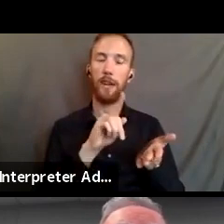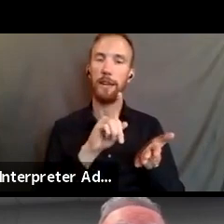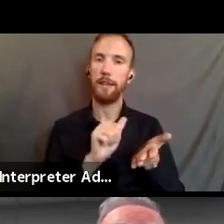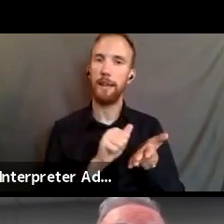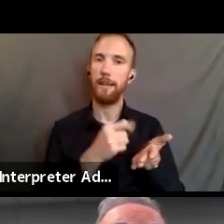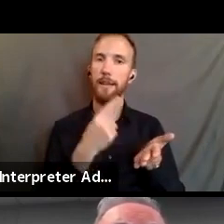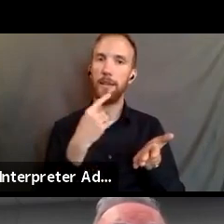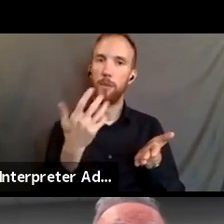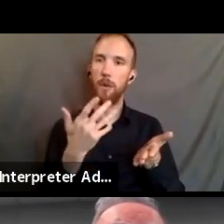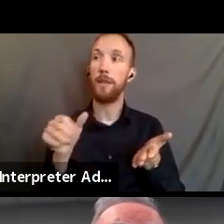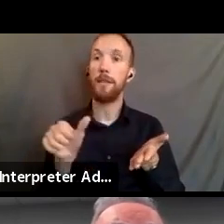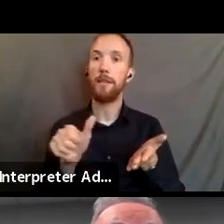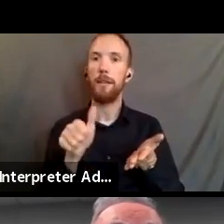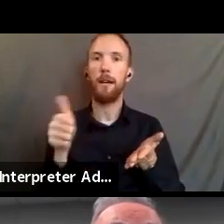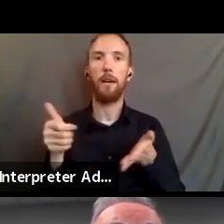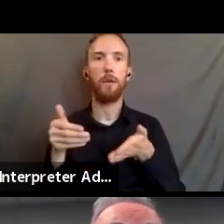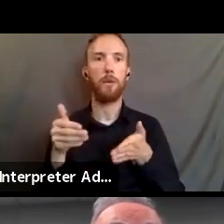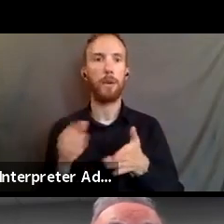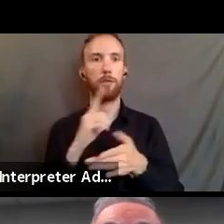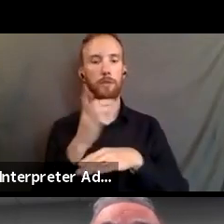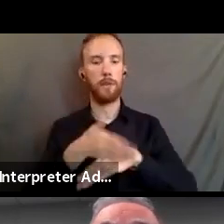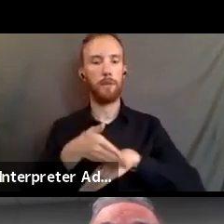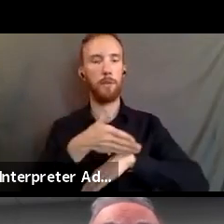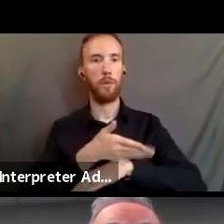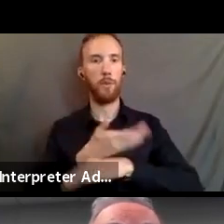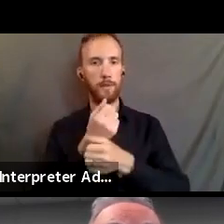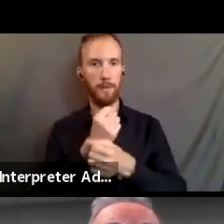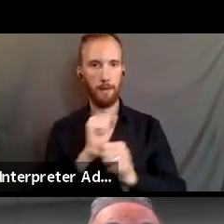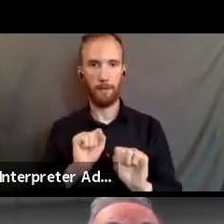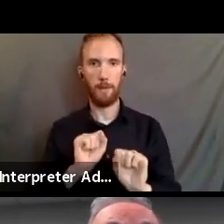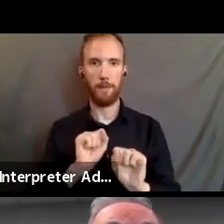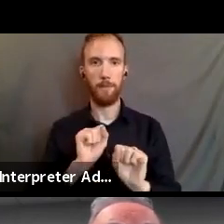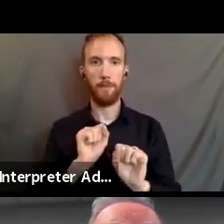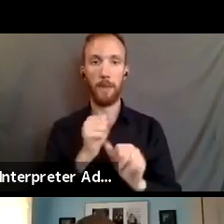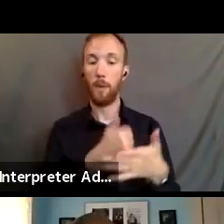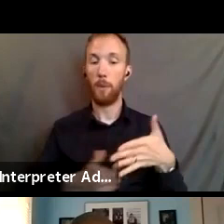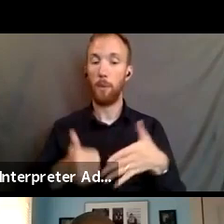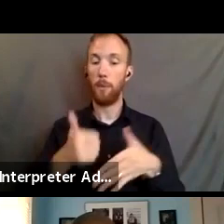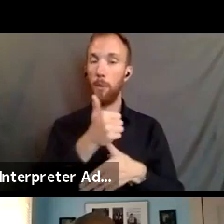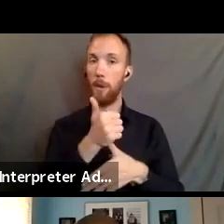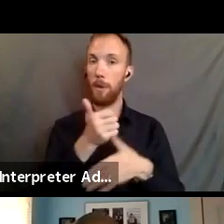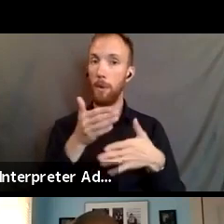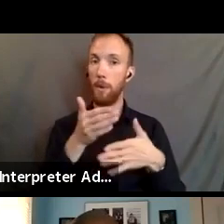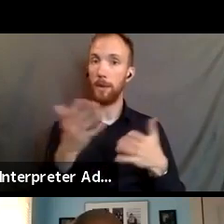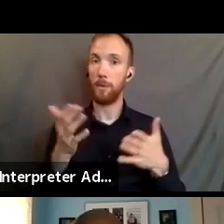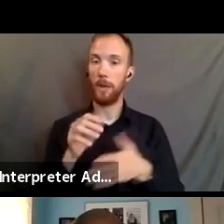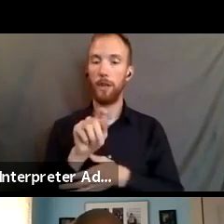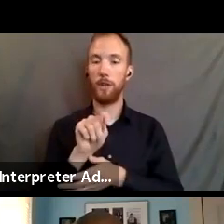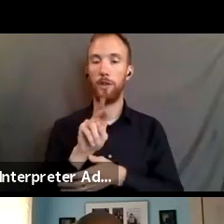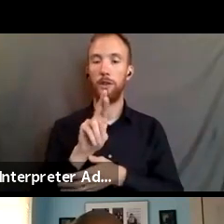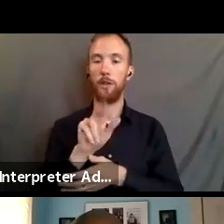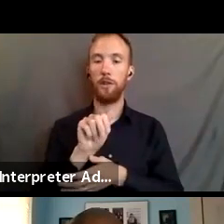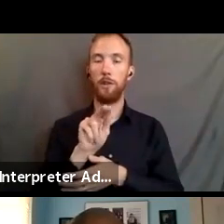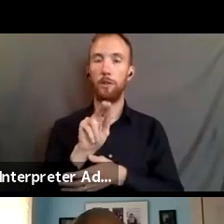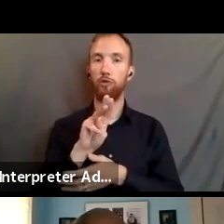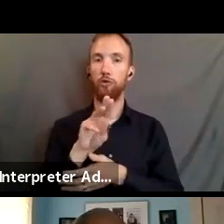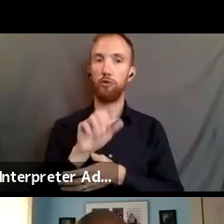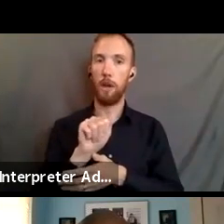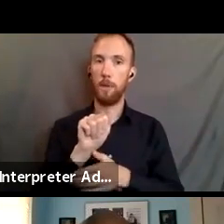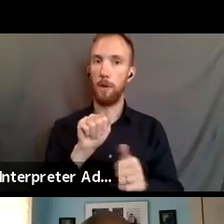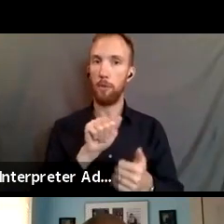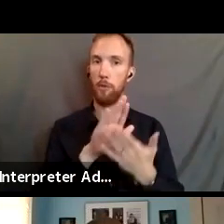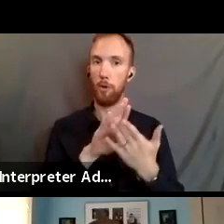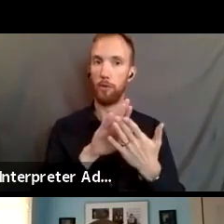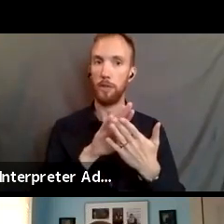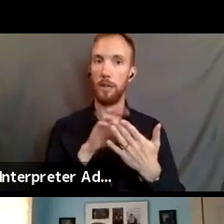to increase school public safety and the primary way is through a trauma-informed approach that seeks to prevent violence before it